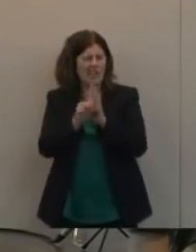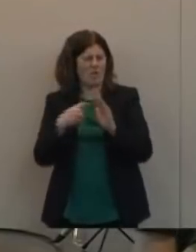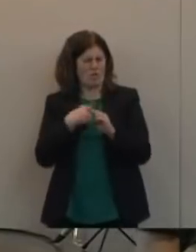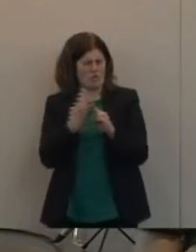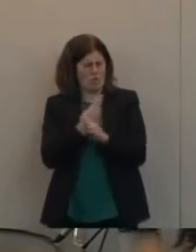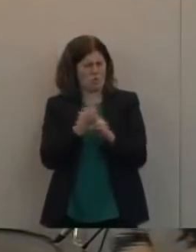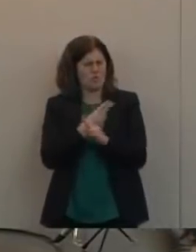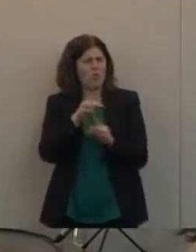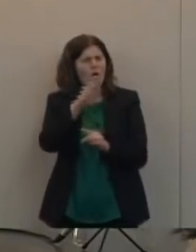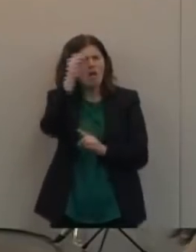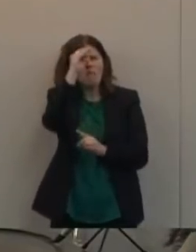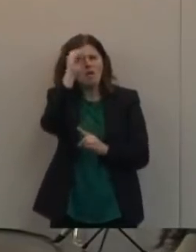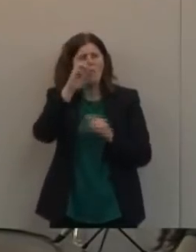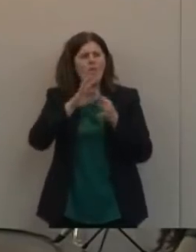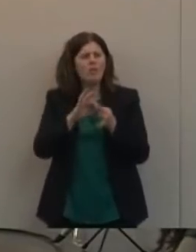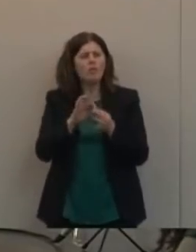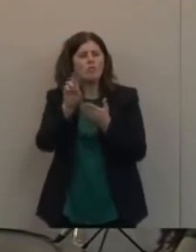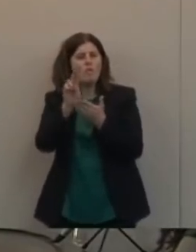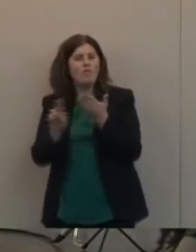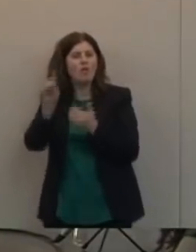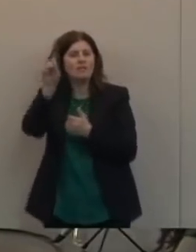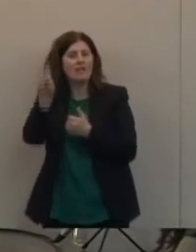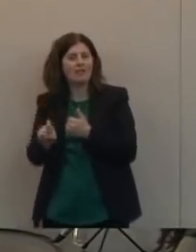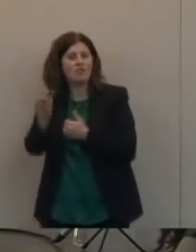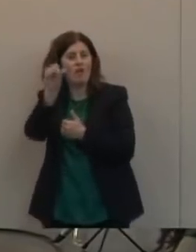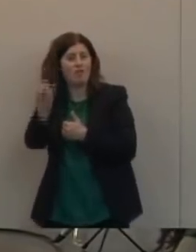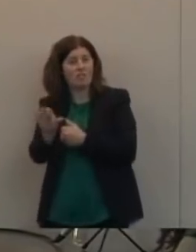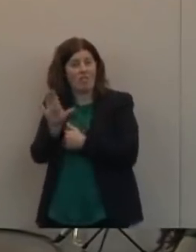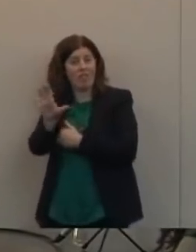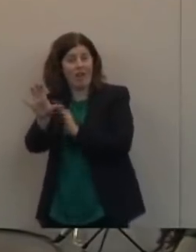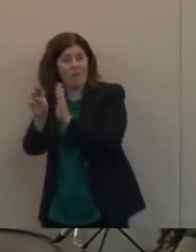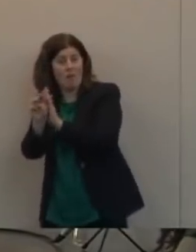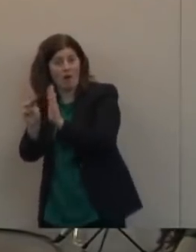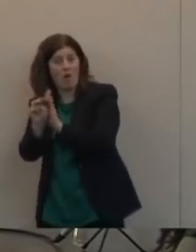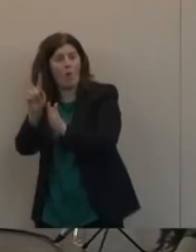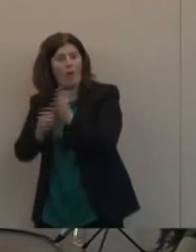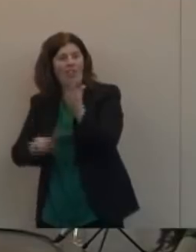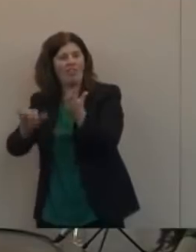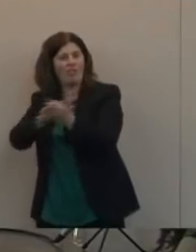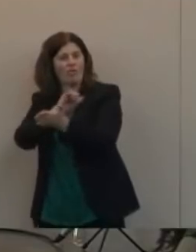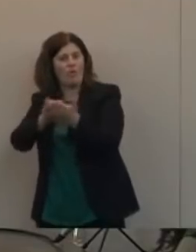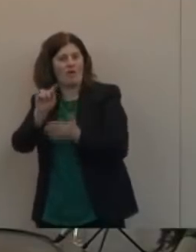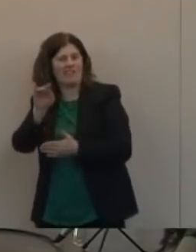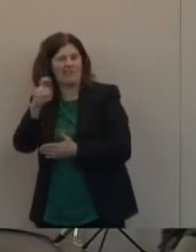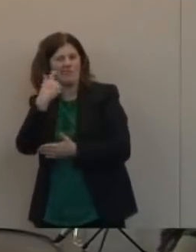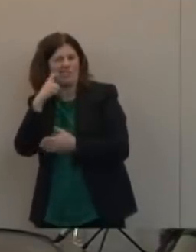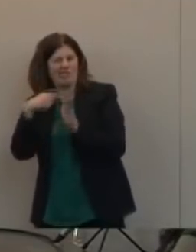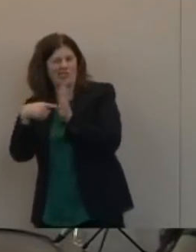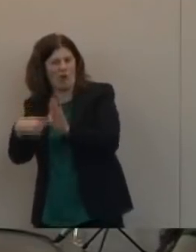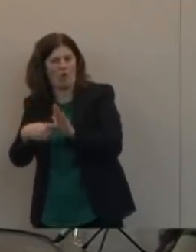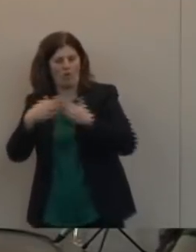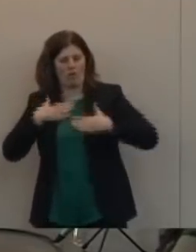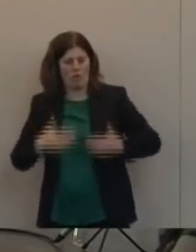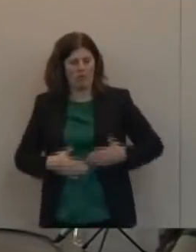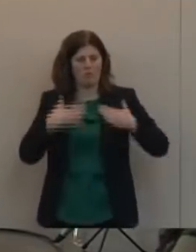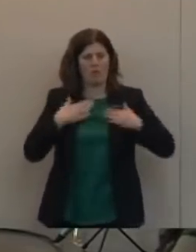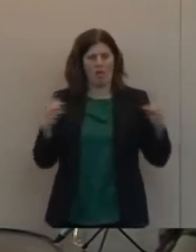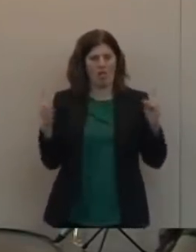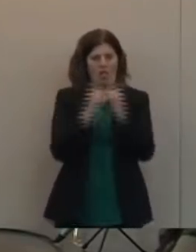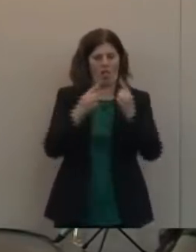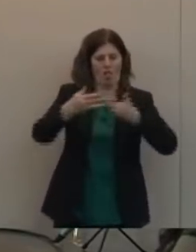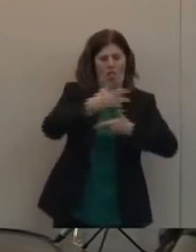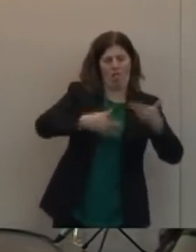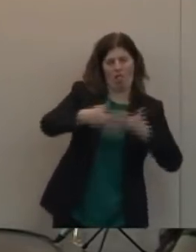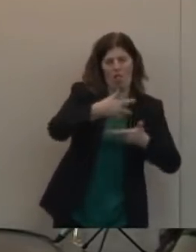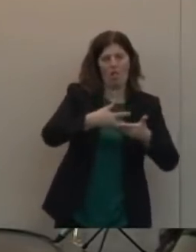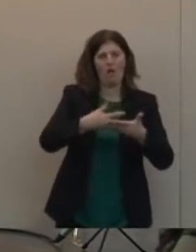give me your opinion on the University of Texas Austin model the New York Times recently used to show hidden transmissions. And for example,